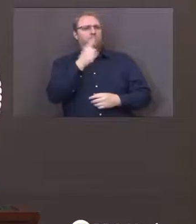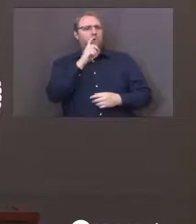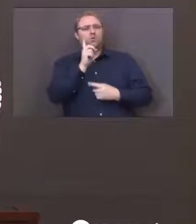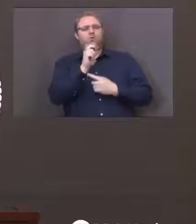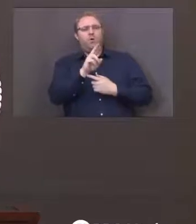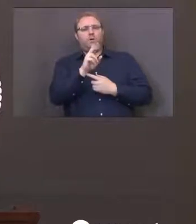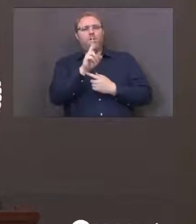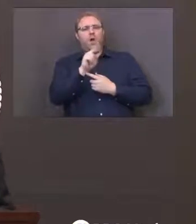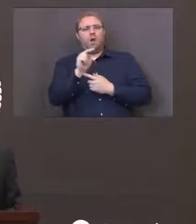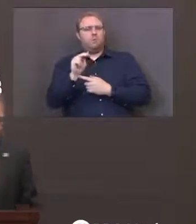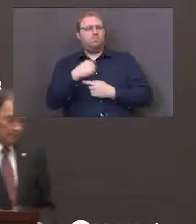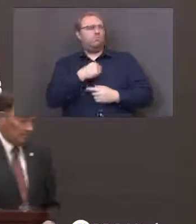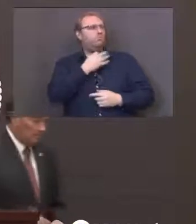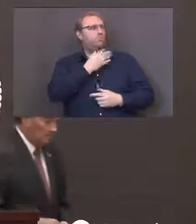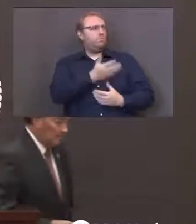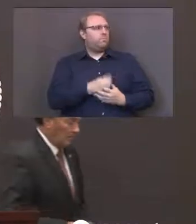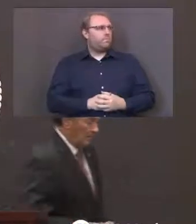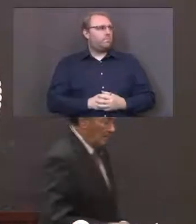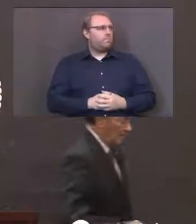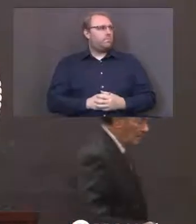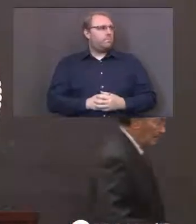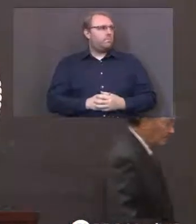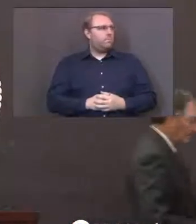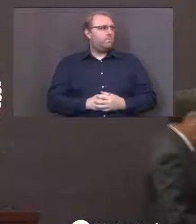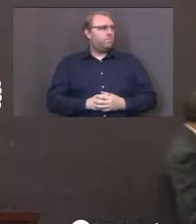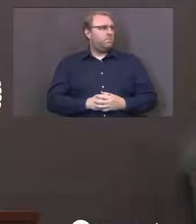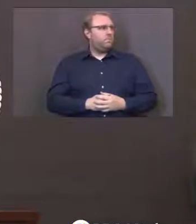Dunn. Dr. Dunn?